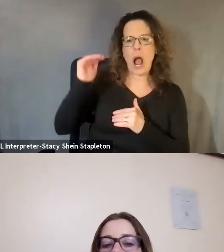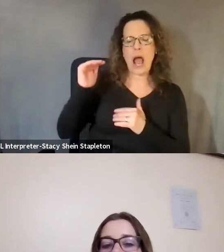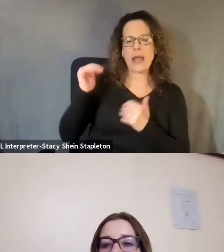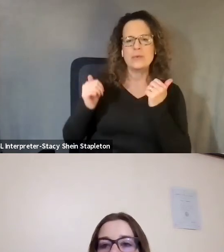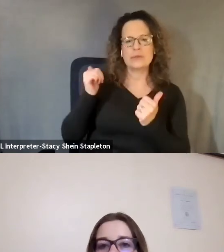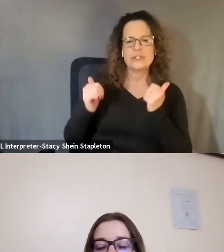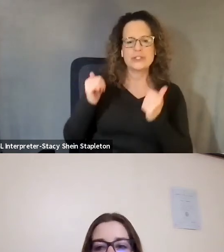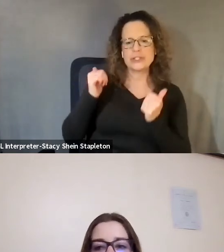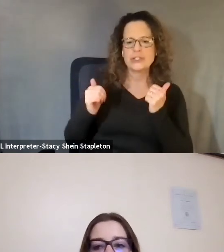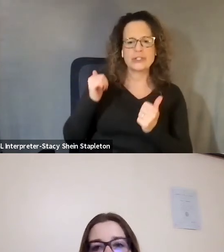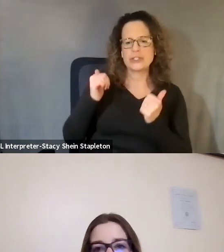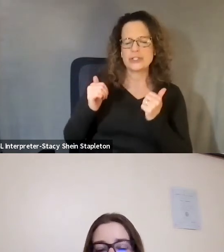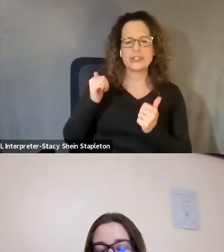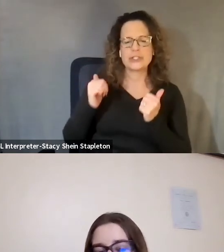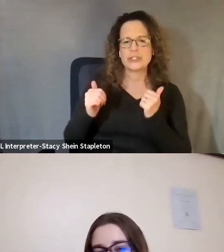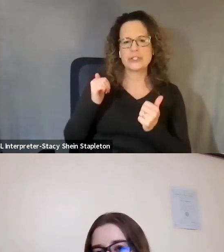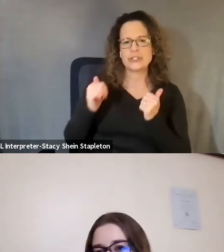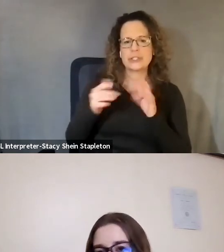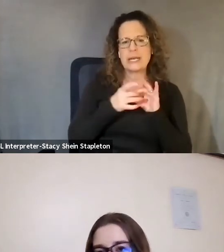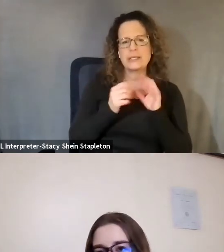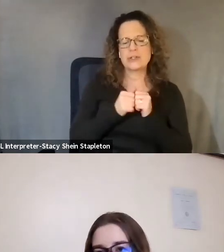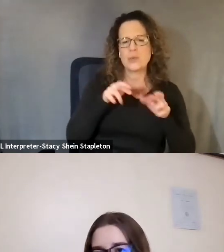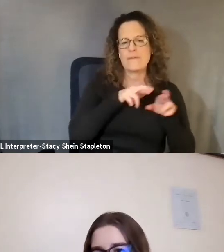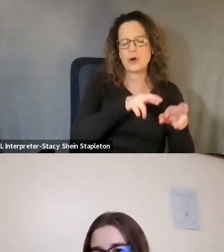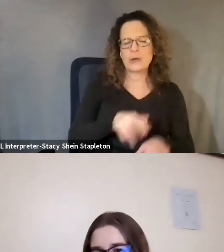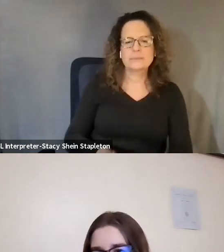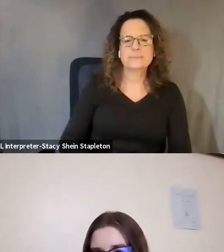the river level? And I think this might be for Luke.